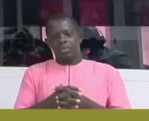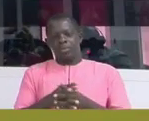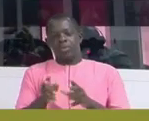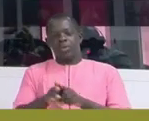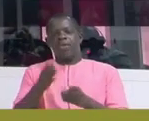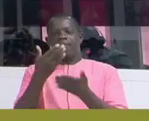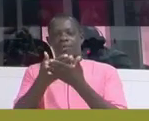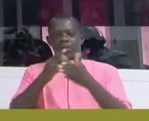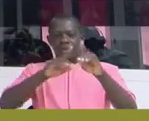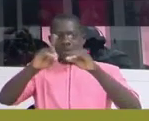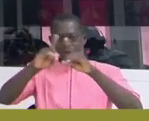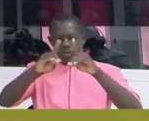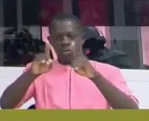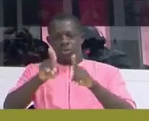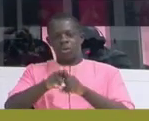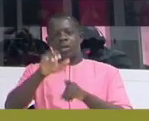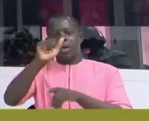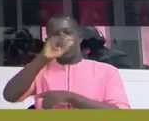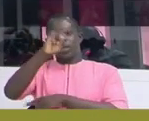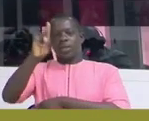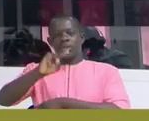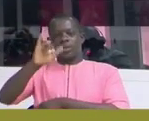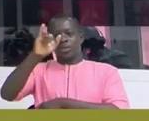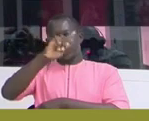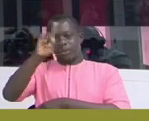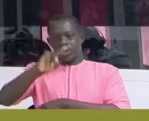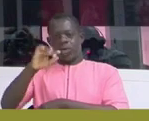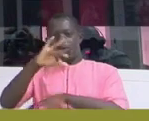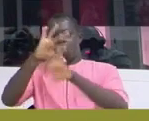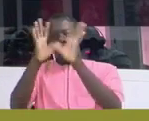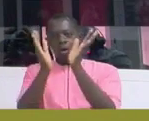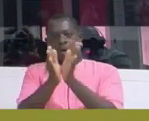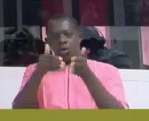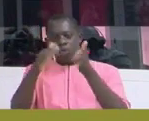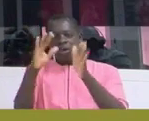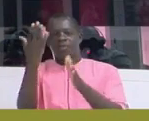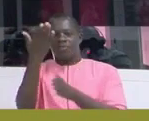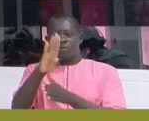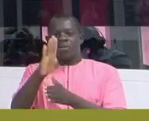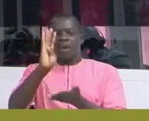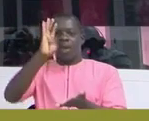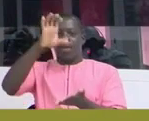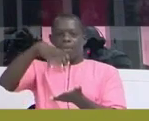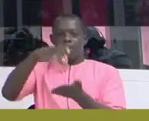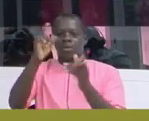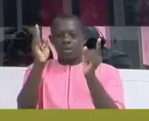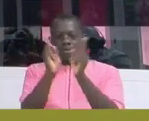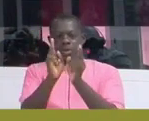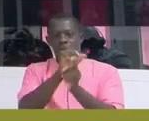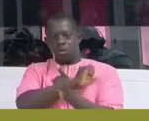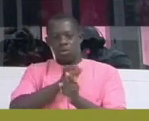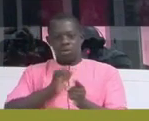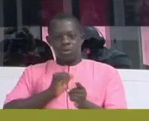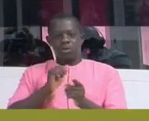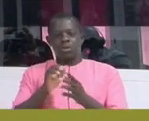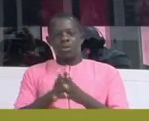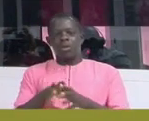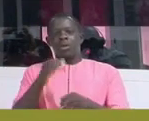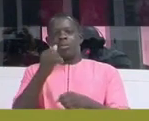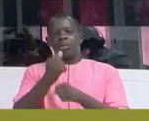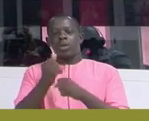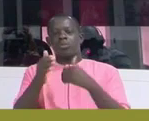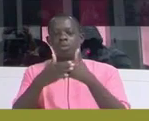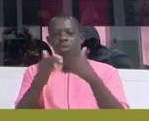3,000. As we finished that discussion came all the way from Banul with in his vehicle and found